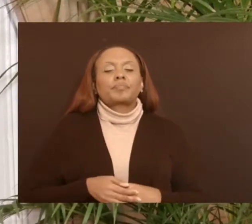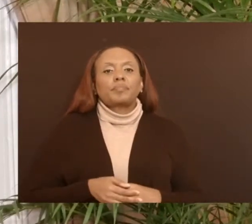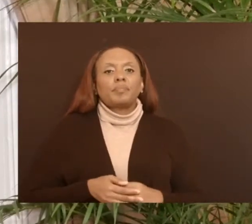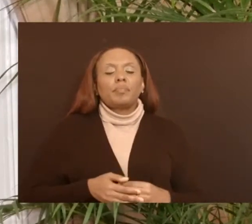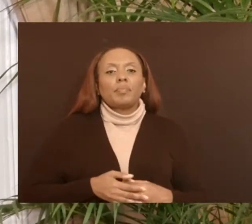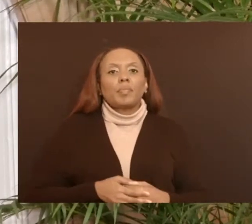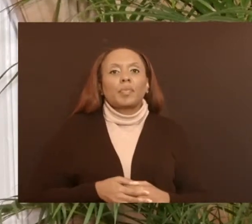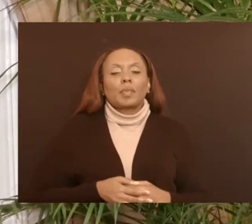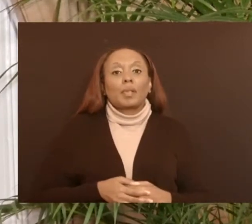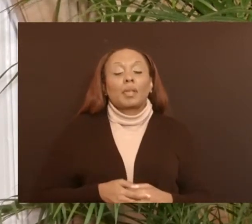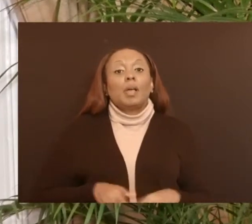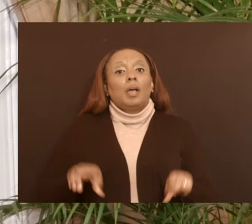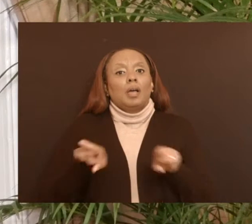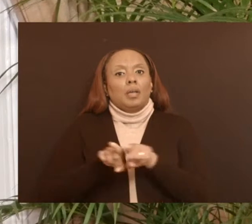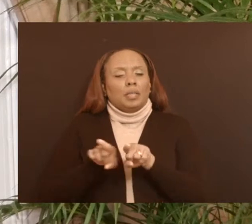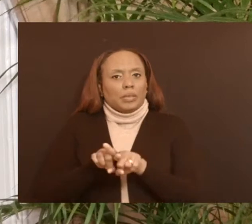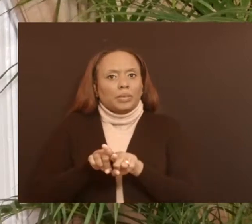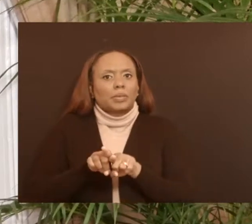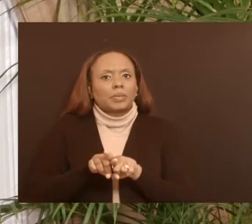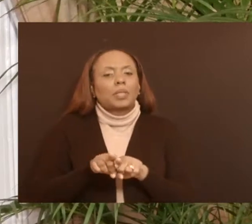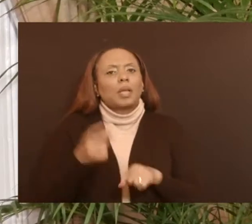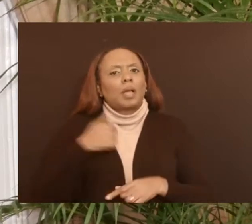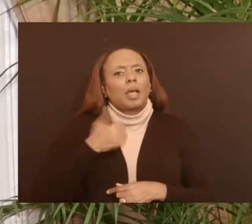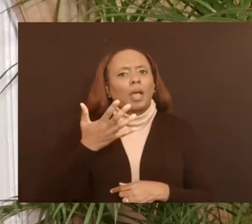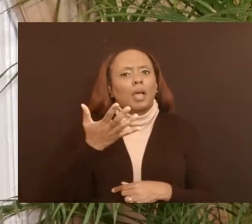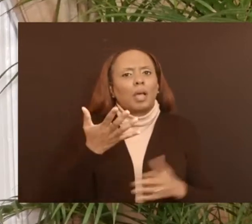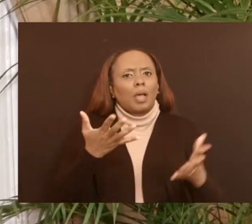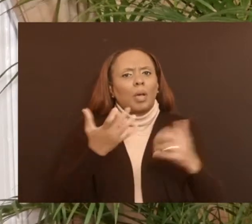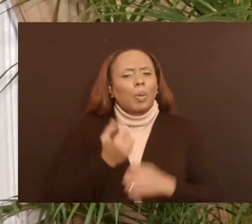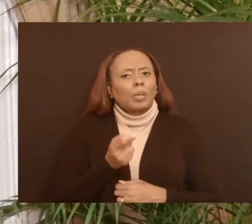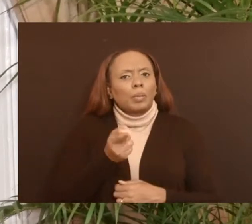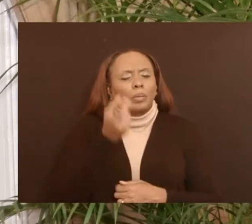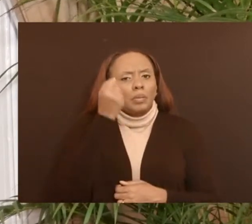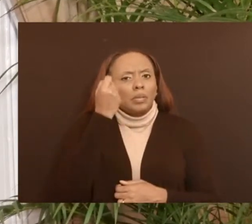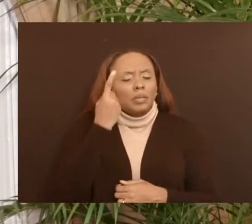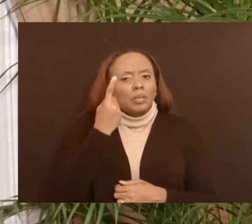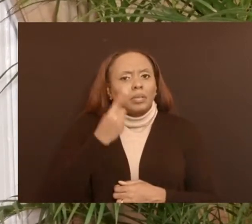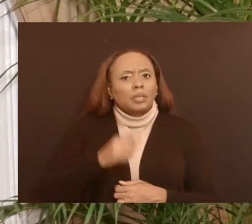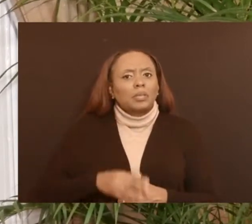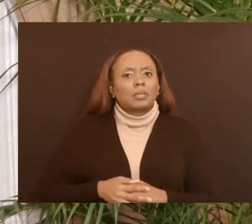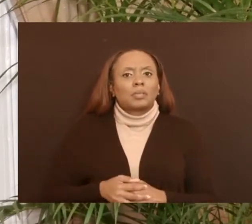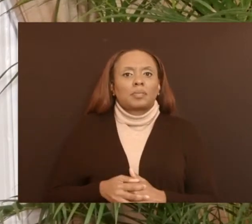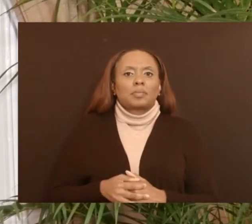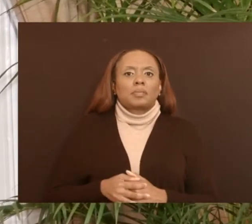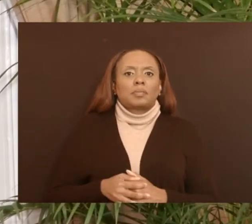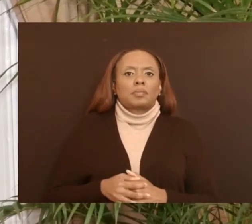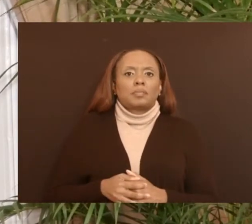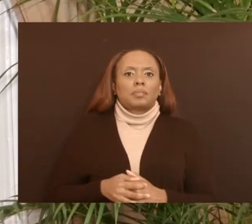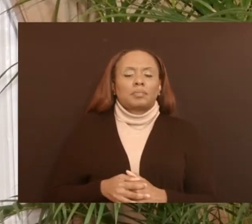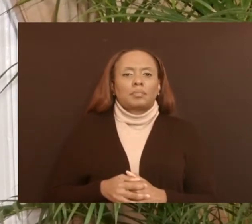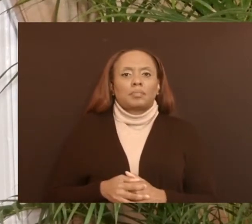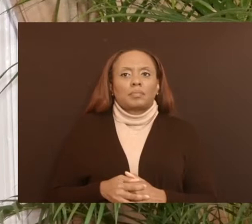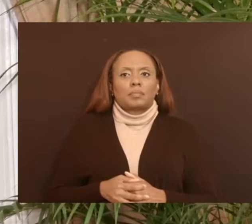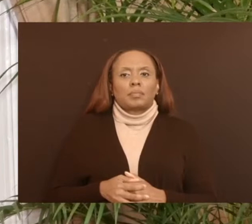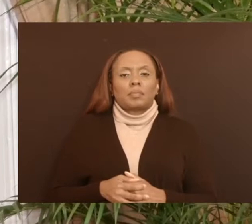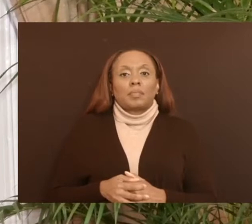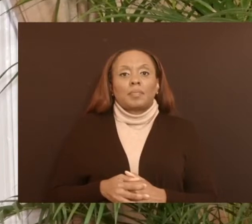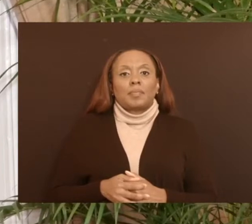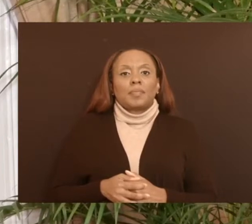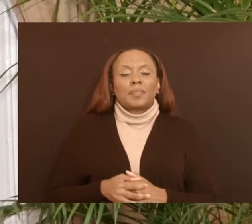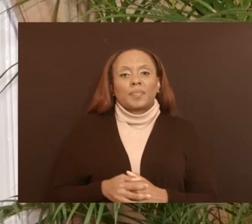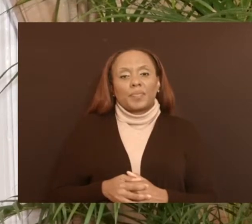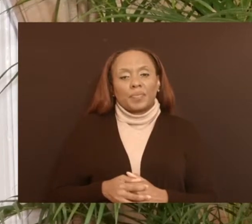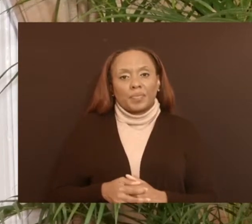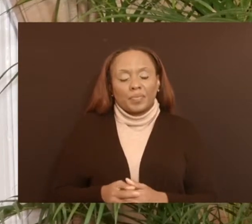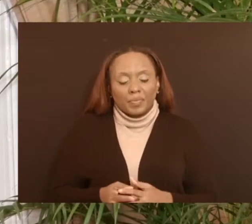to encourage the public to understand, it is critical that you come forward. Those persons who